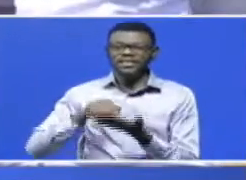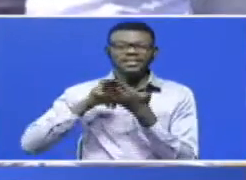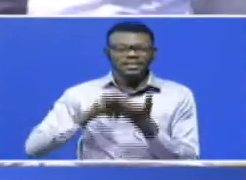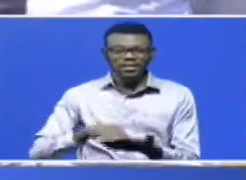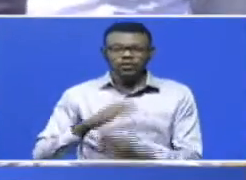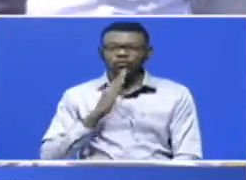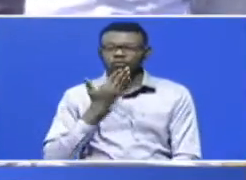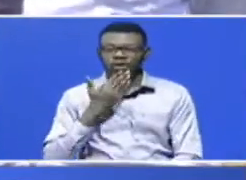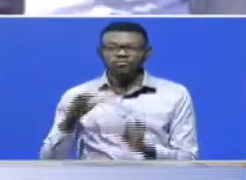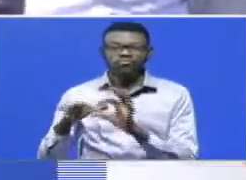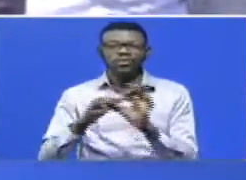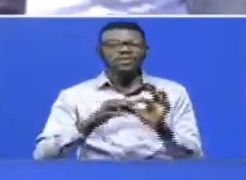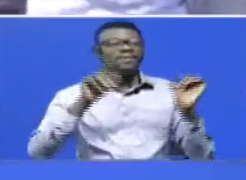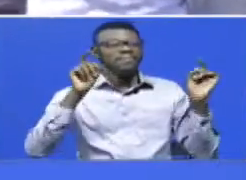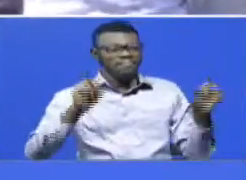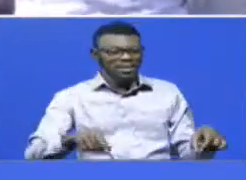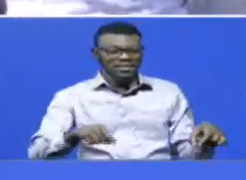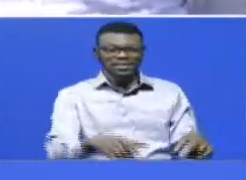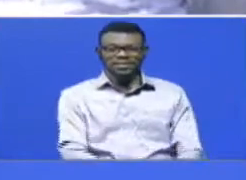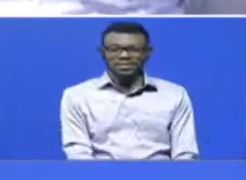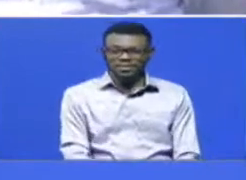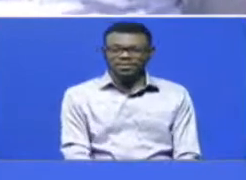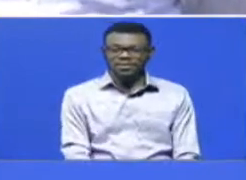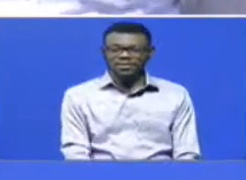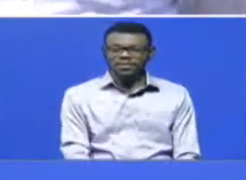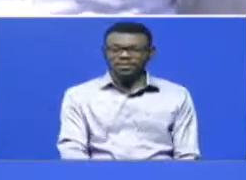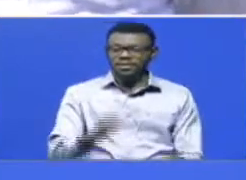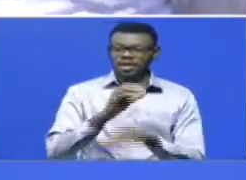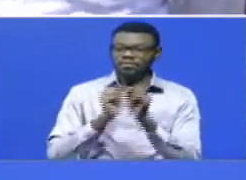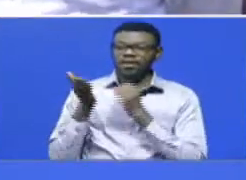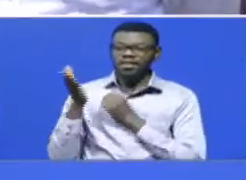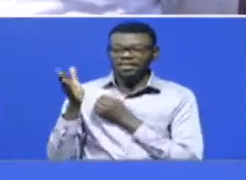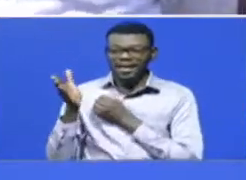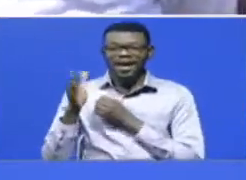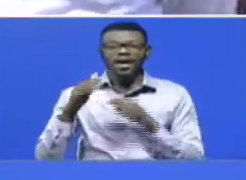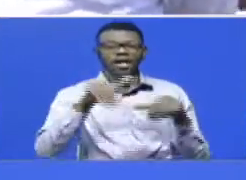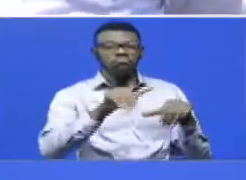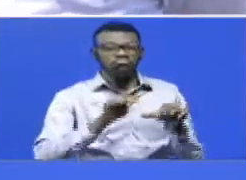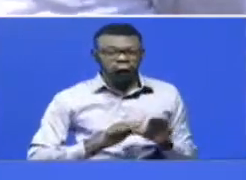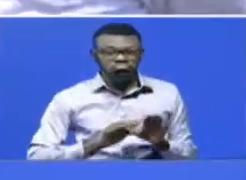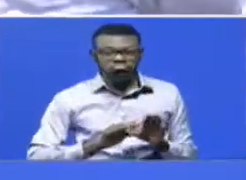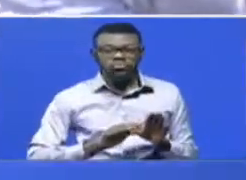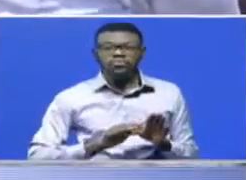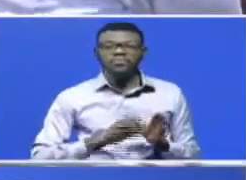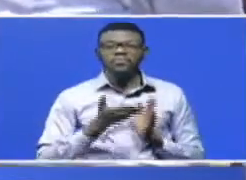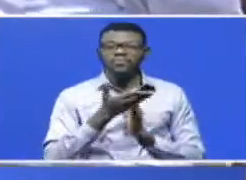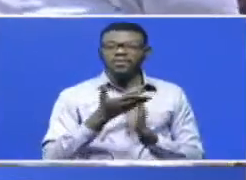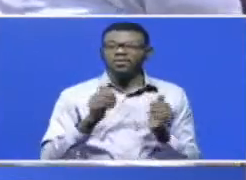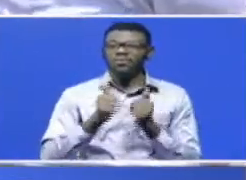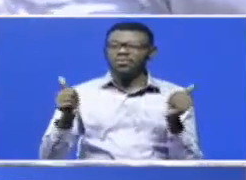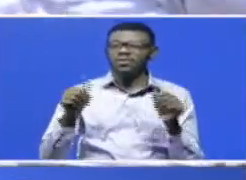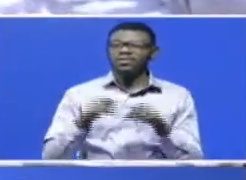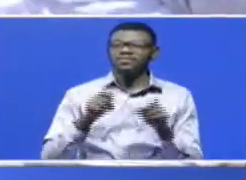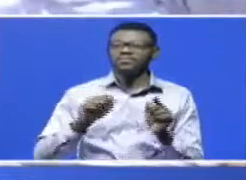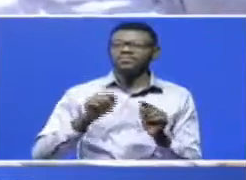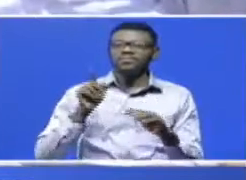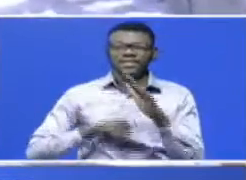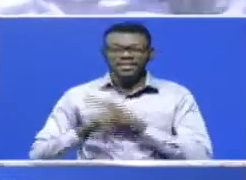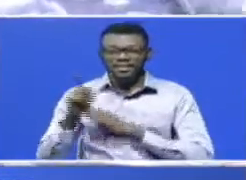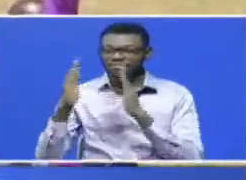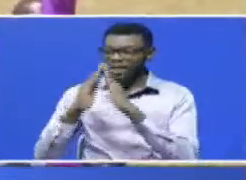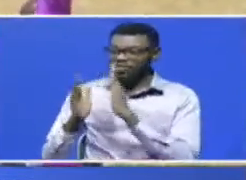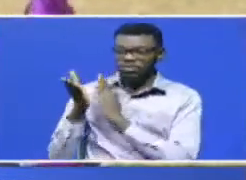kweli President Uhuru Kenyatta alikuwa kwa hiyo matanga ya mama, akasindikisha mama na akakuja kwa nyumba, simulisikia